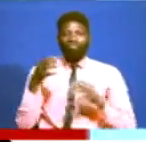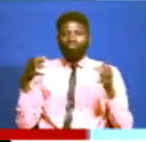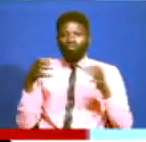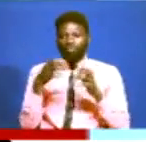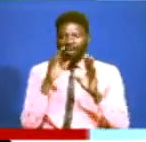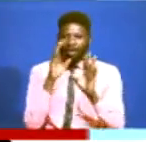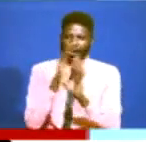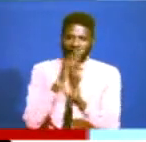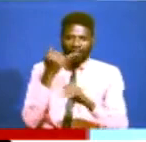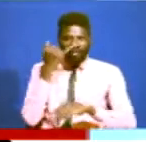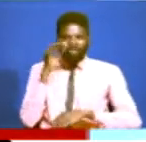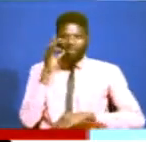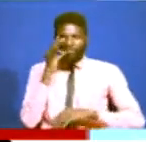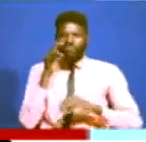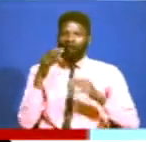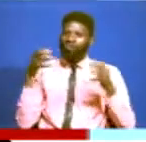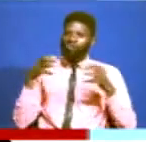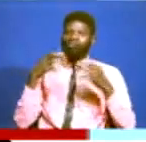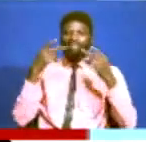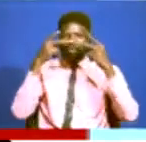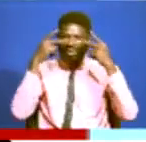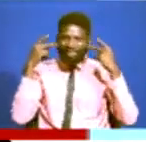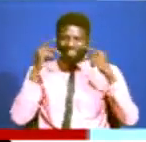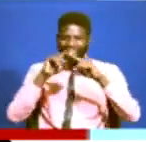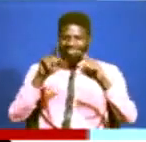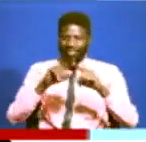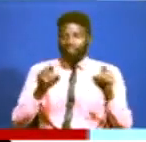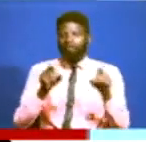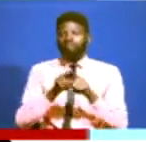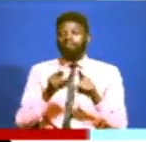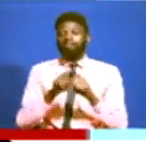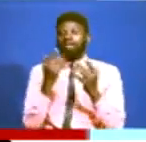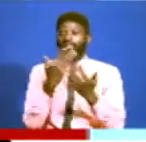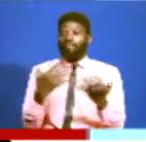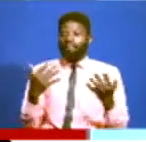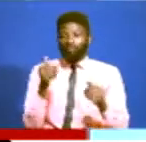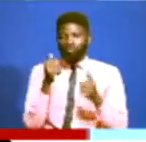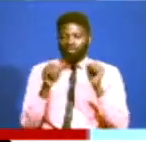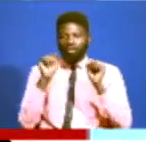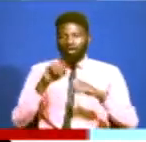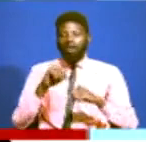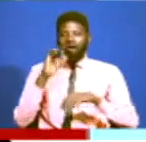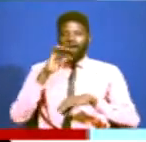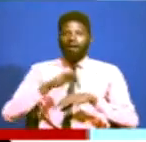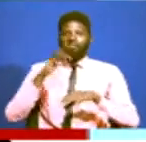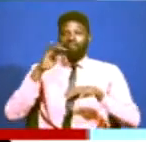fraudsters, terrorists, and even goods that could endanger the citizenry, our